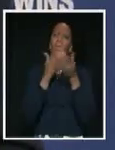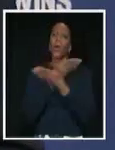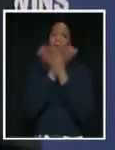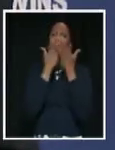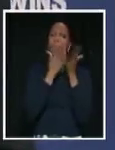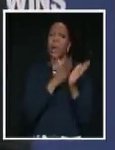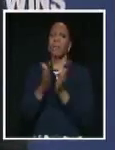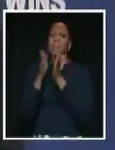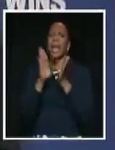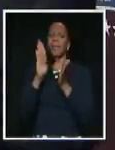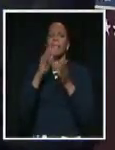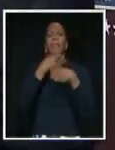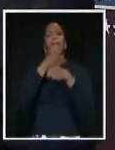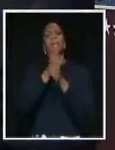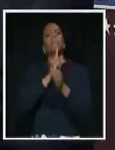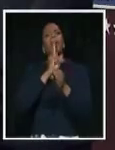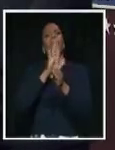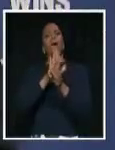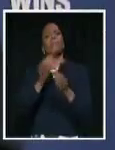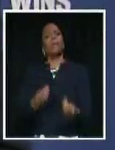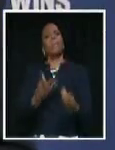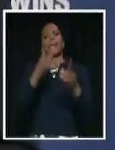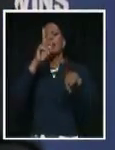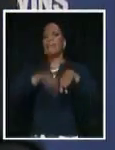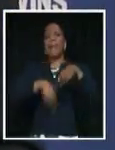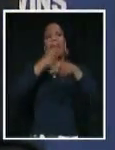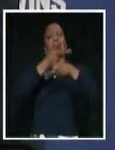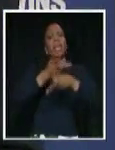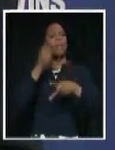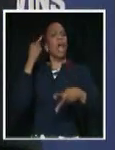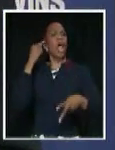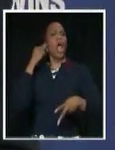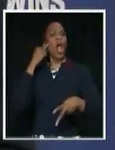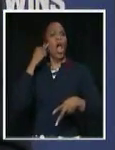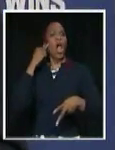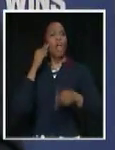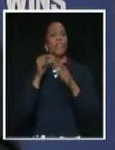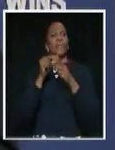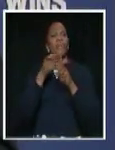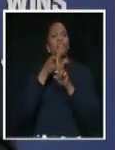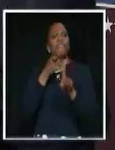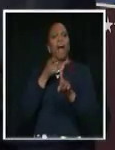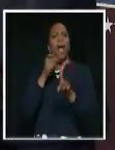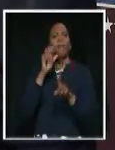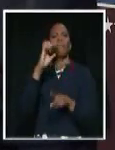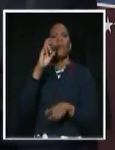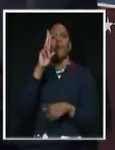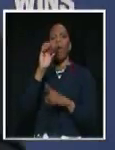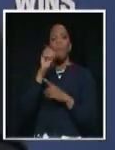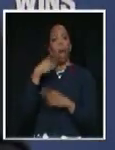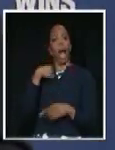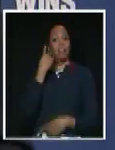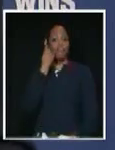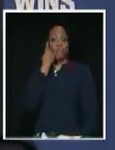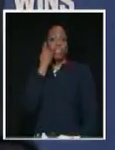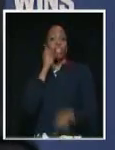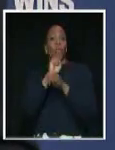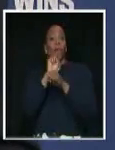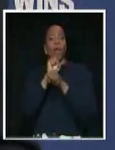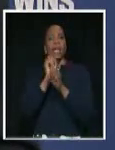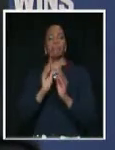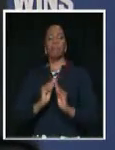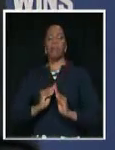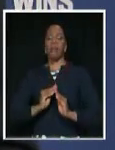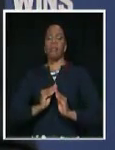makes promises that he knows he can't keep. And I heard the words of Andrew Cuomo. I'm the one who most recently worked for him. He was crystal